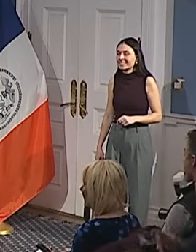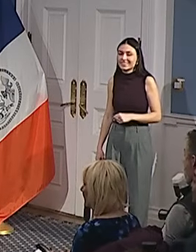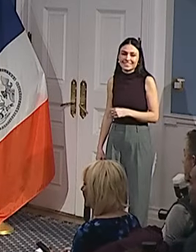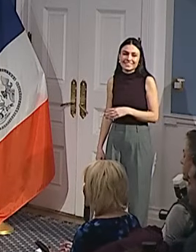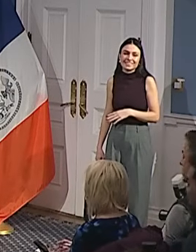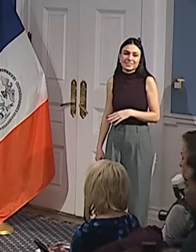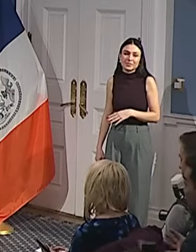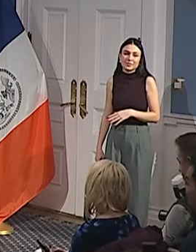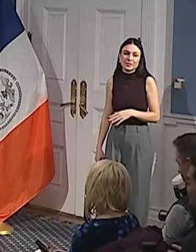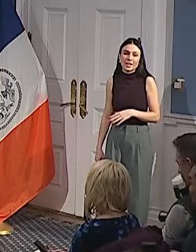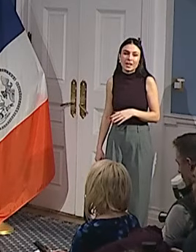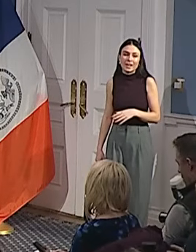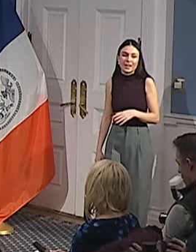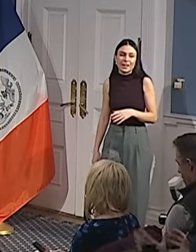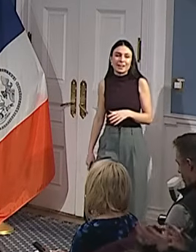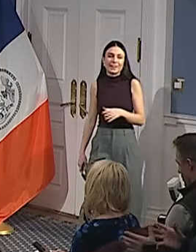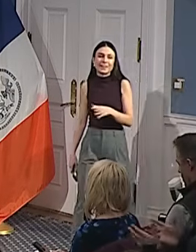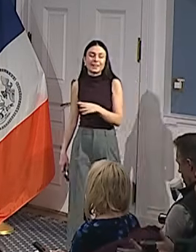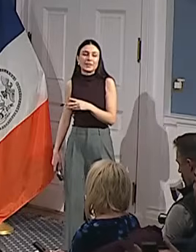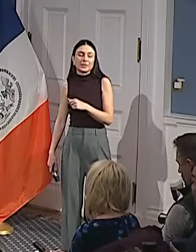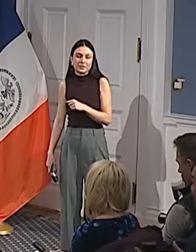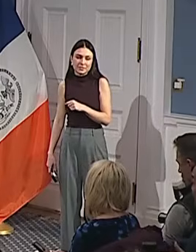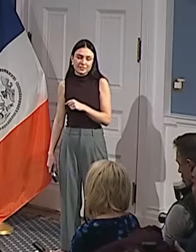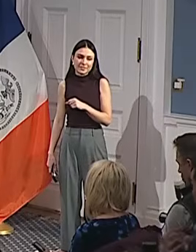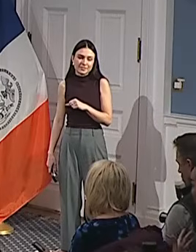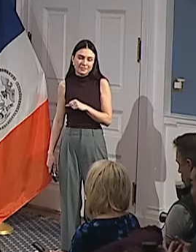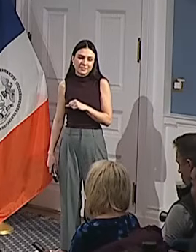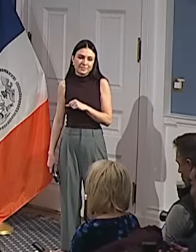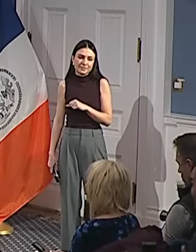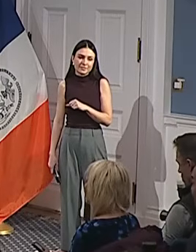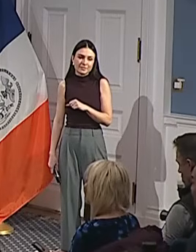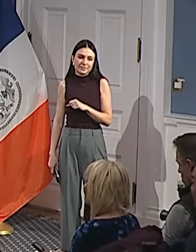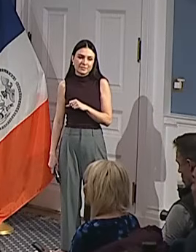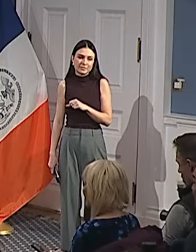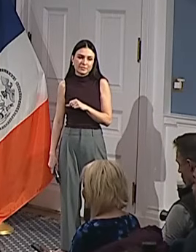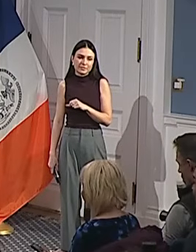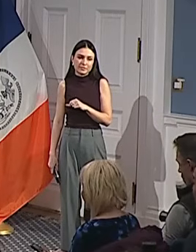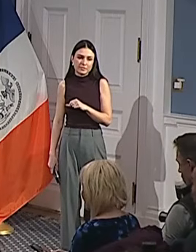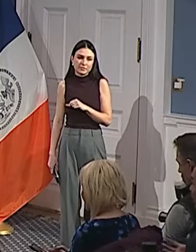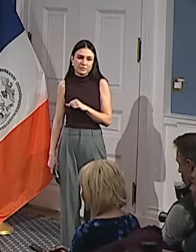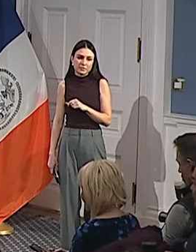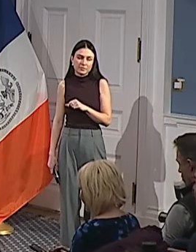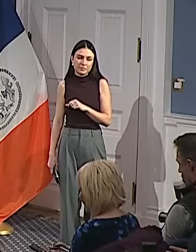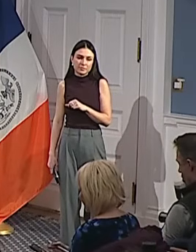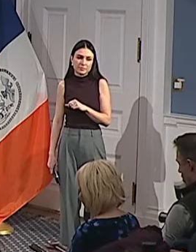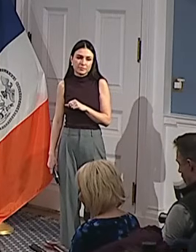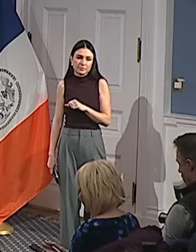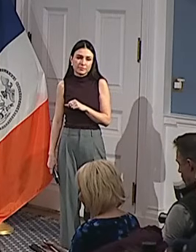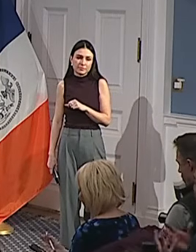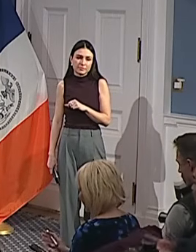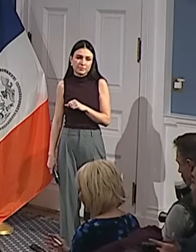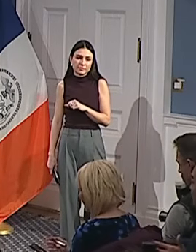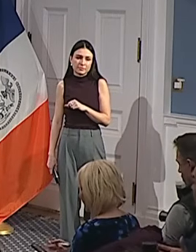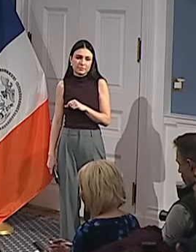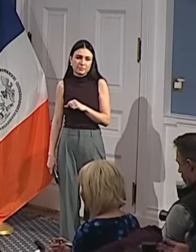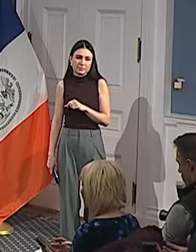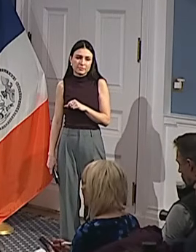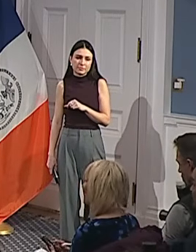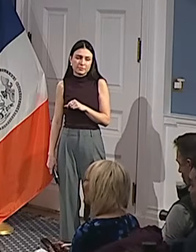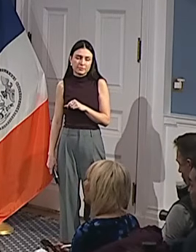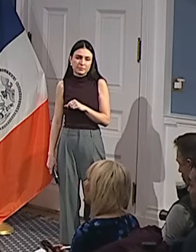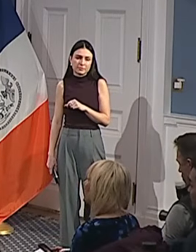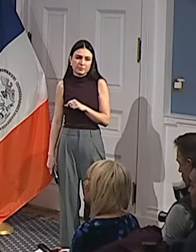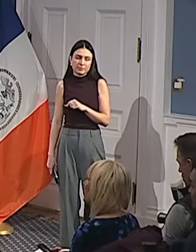The cost of living is a global issue. The world is watching you. That's why I'm here. Are you worried that you may have overpromised or